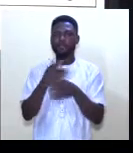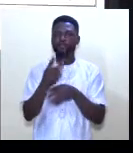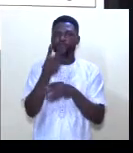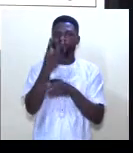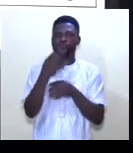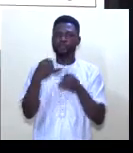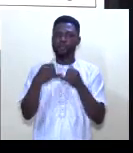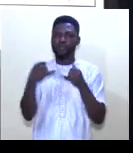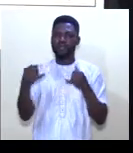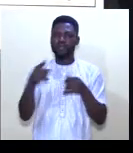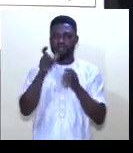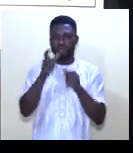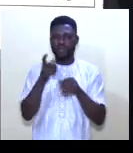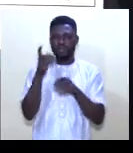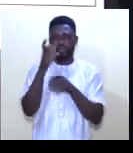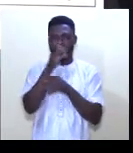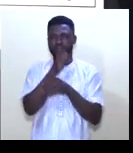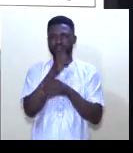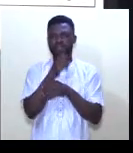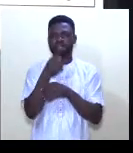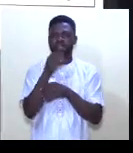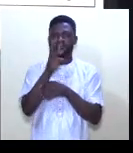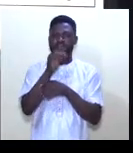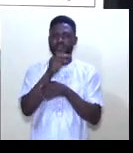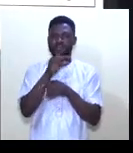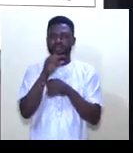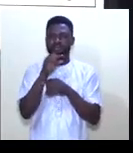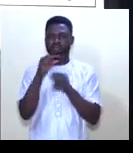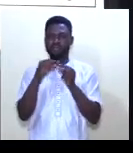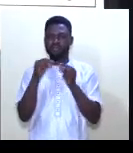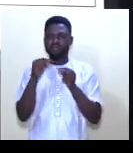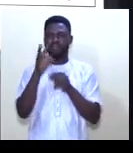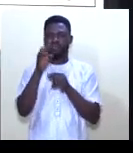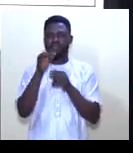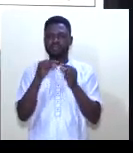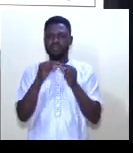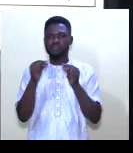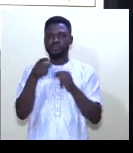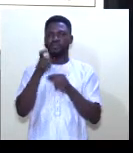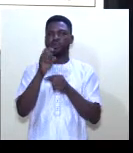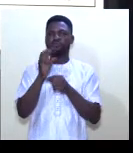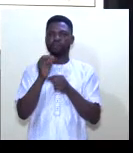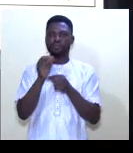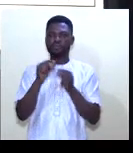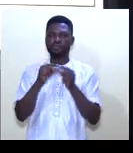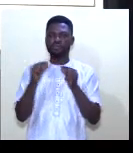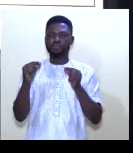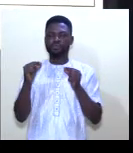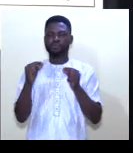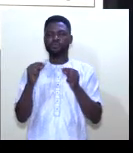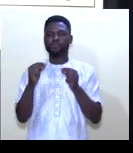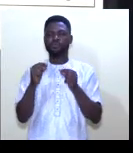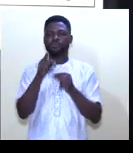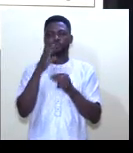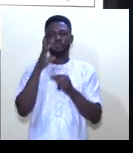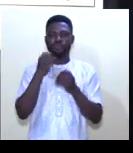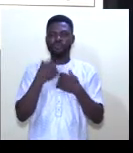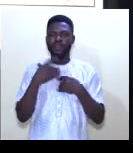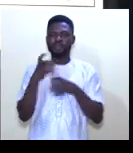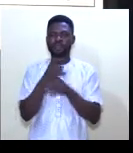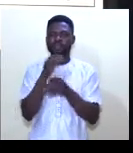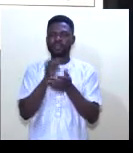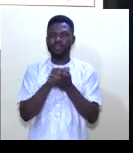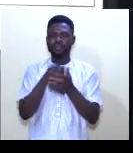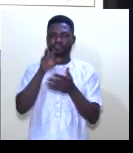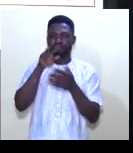two lines? If you can get a zoom on this angle, is it 60 degrees? Is it 70 degrees? Is it 120? Is it 135?